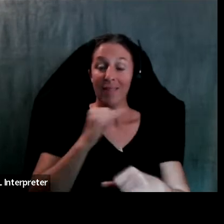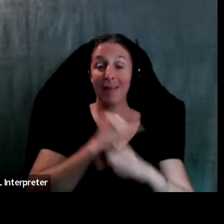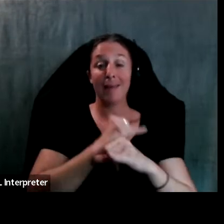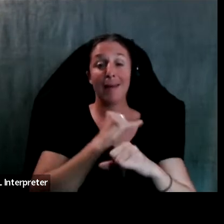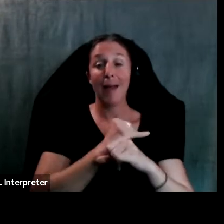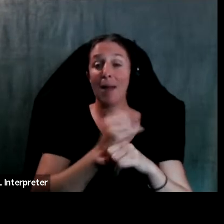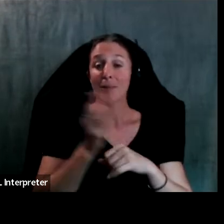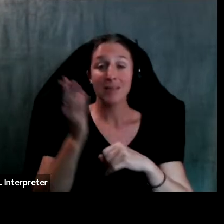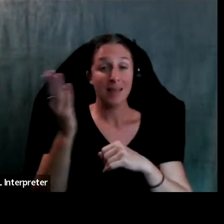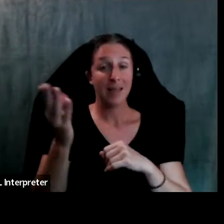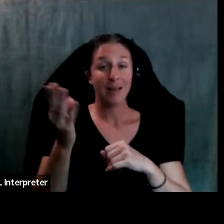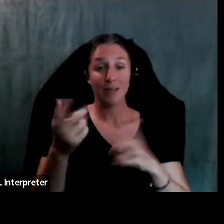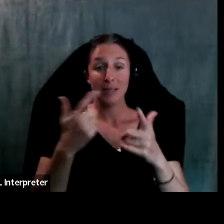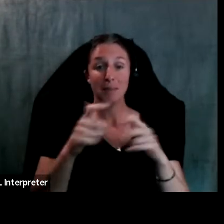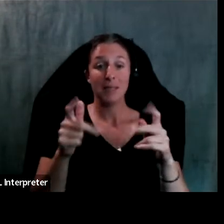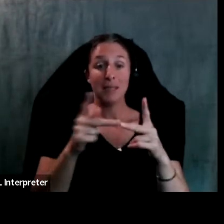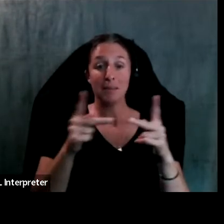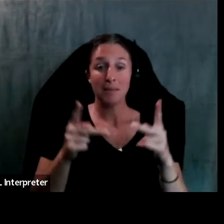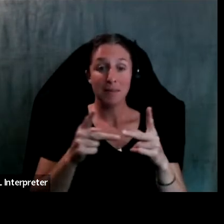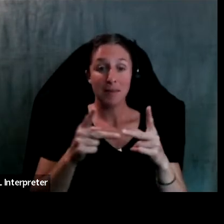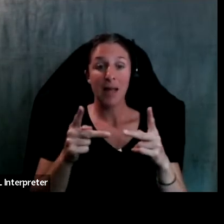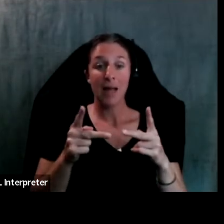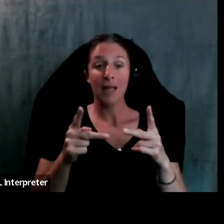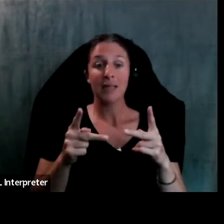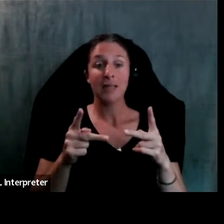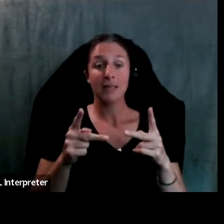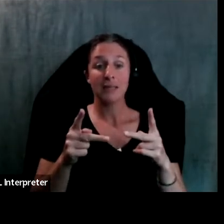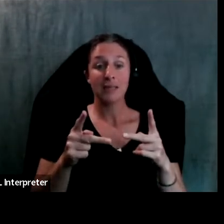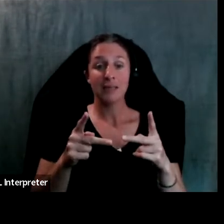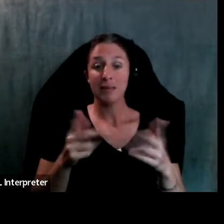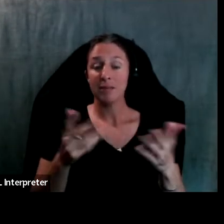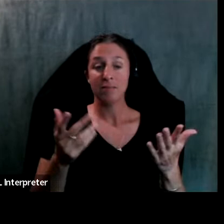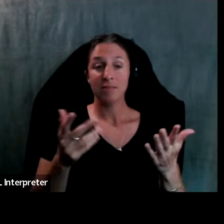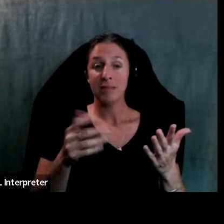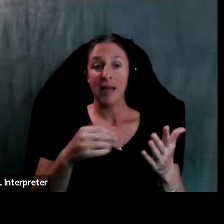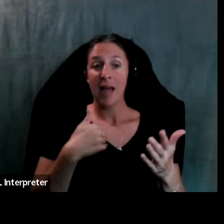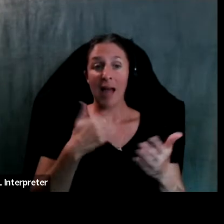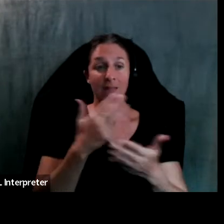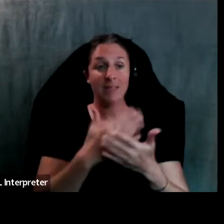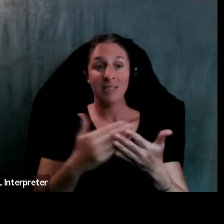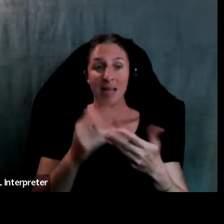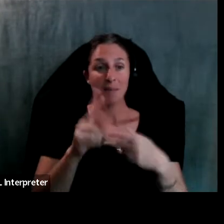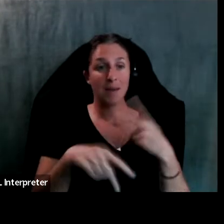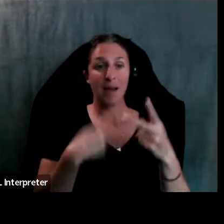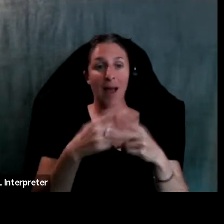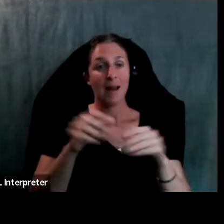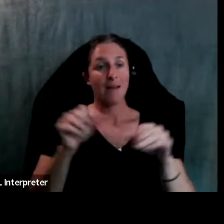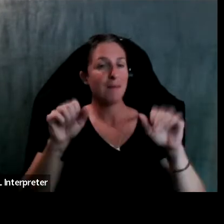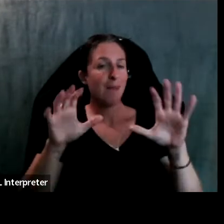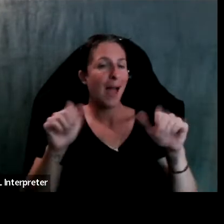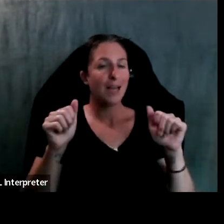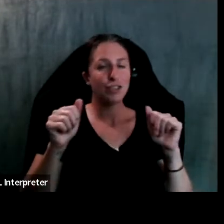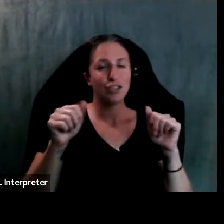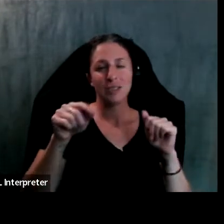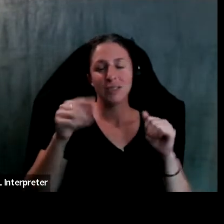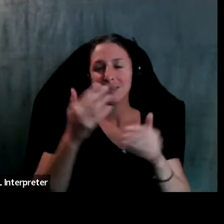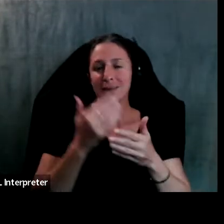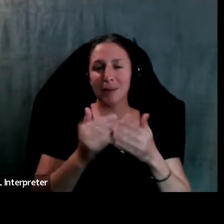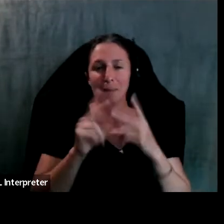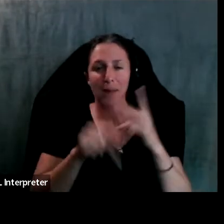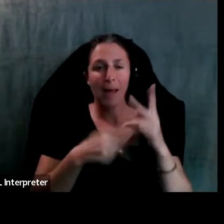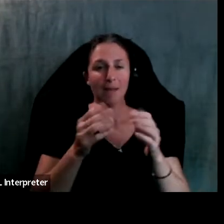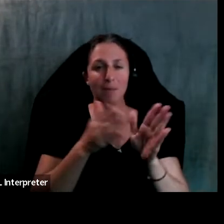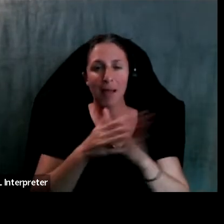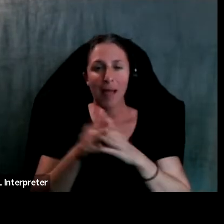there is a big place. Is there some sort of magic that some plan you have, or something that